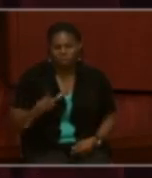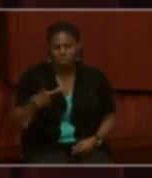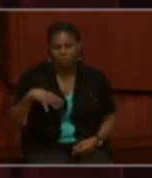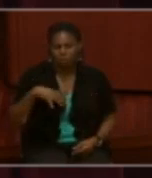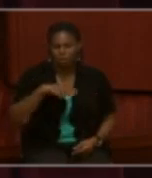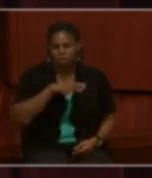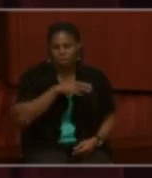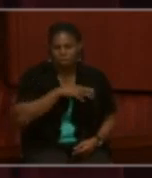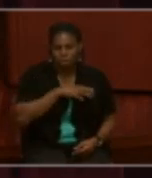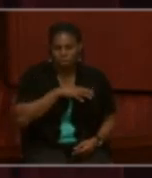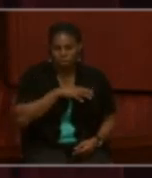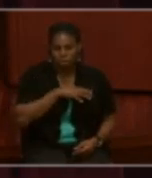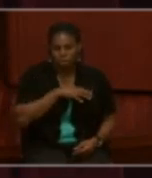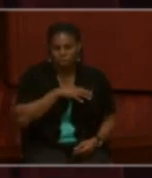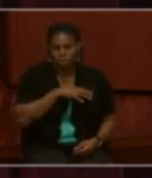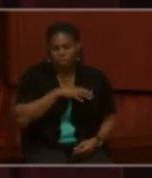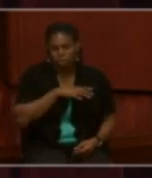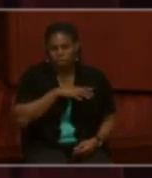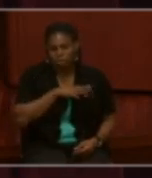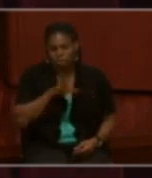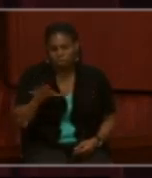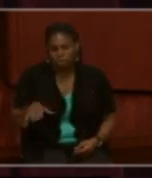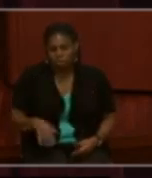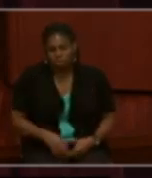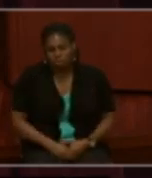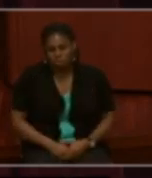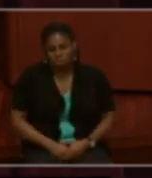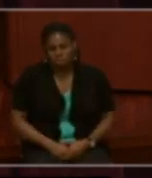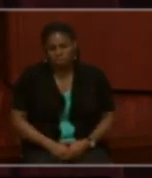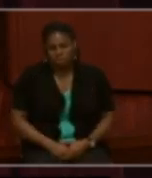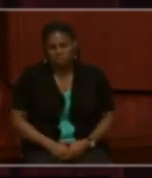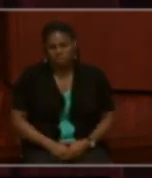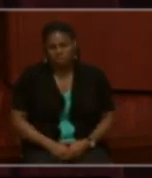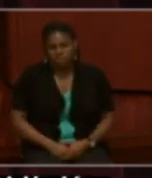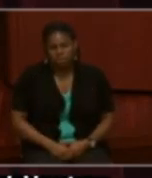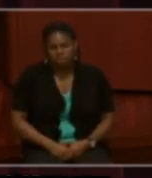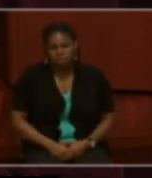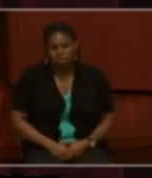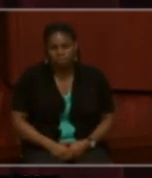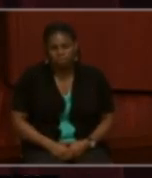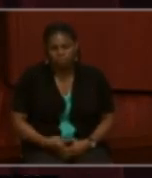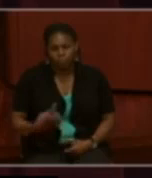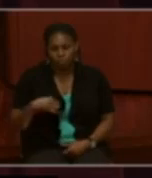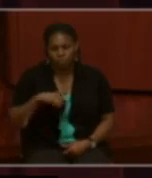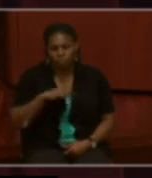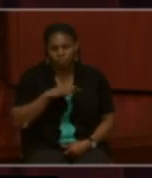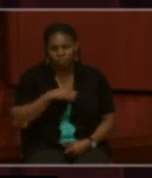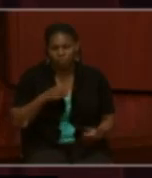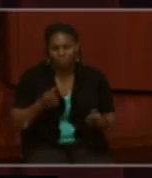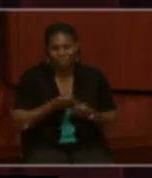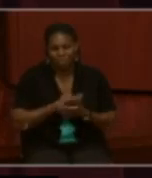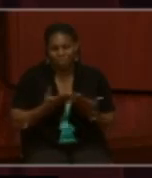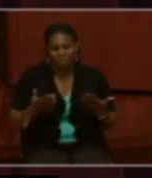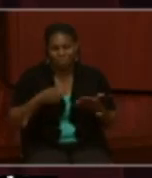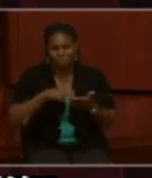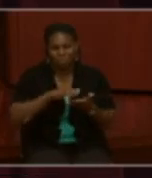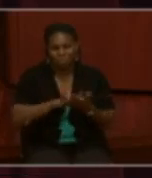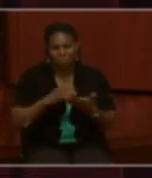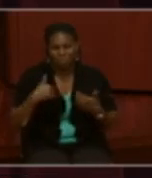kind of supplemental. Again, we have every record that has a federal connection.